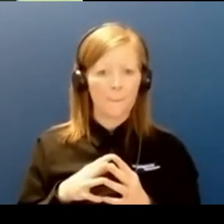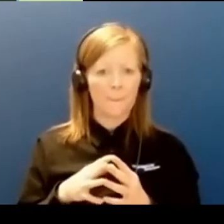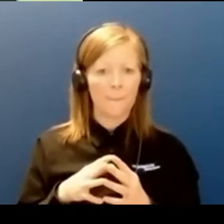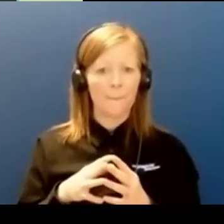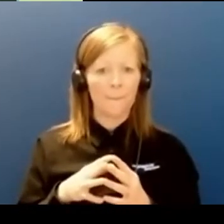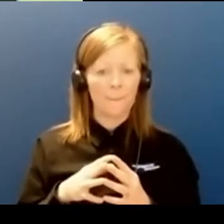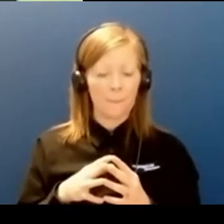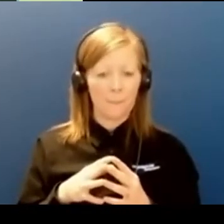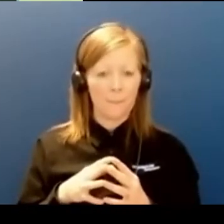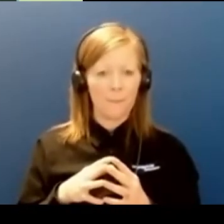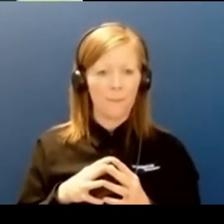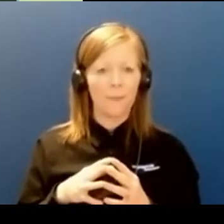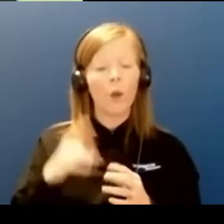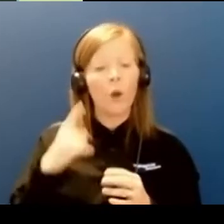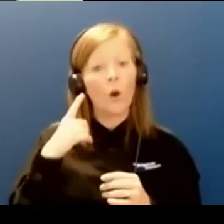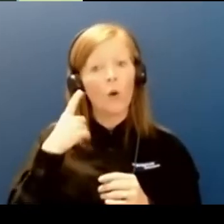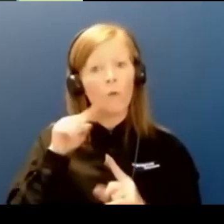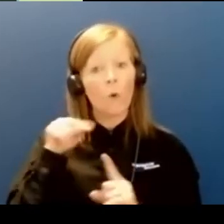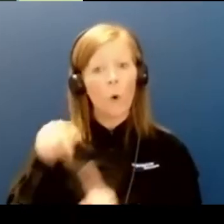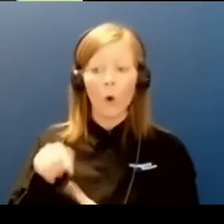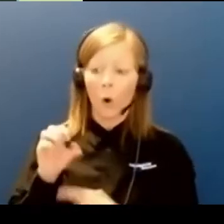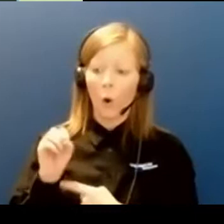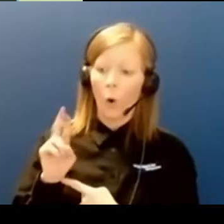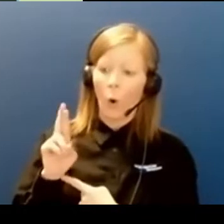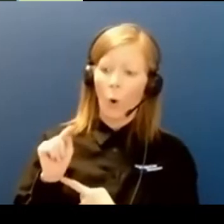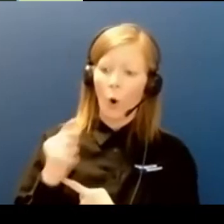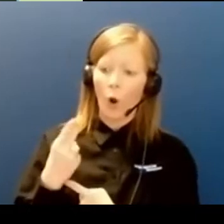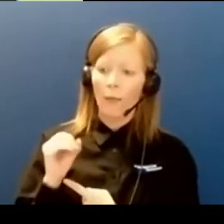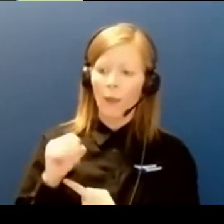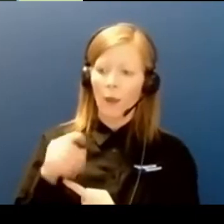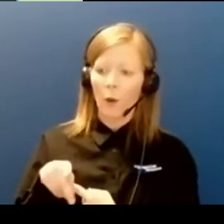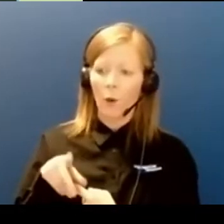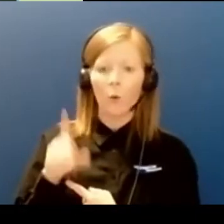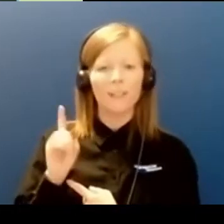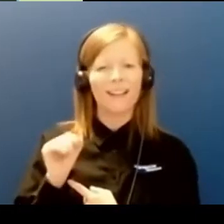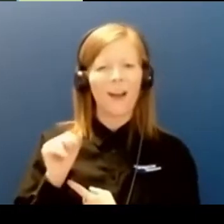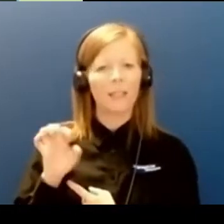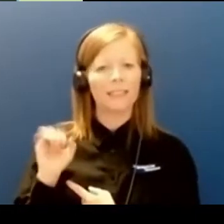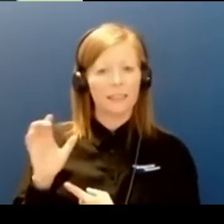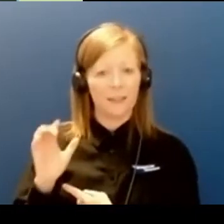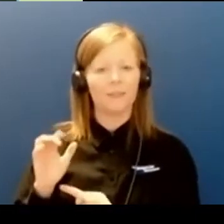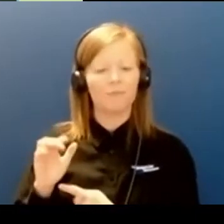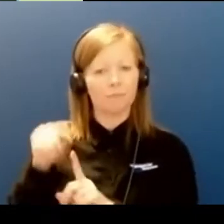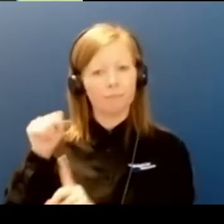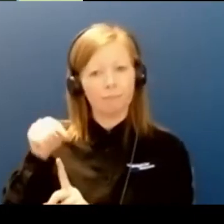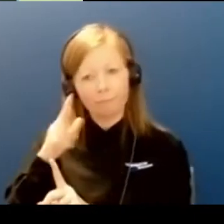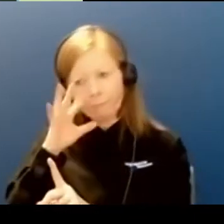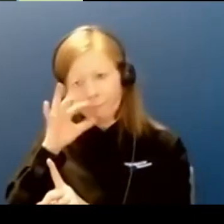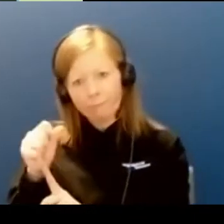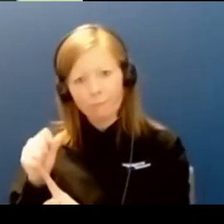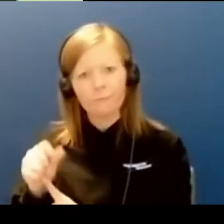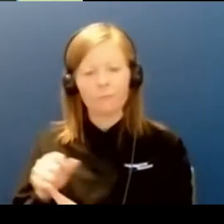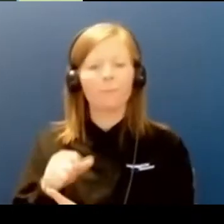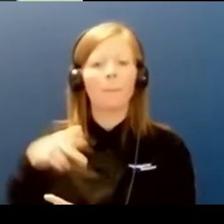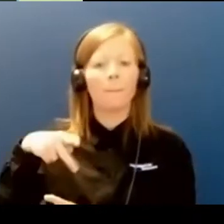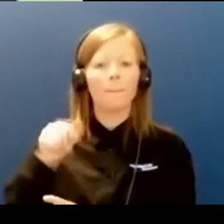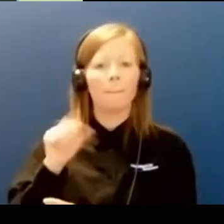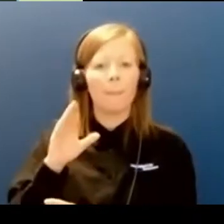the use of orthodontic pacifiers. It seems that these orthodontic pacifiers, that they have